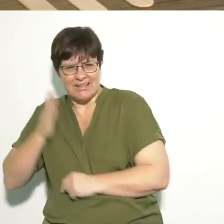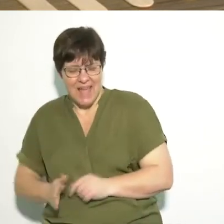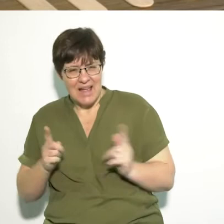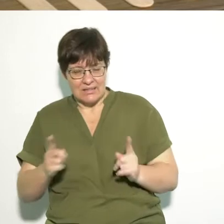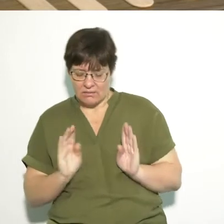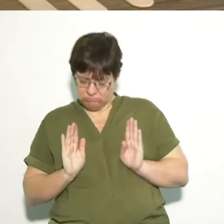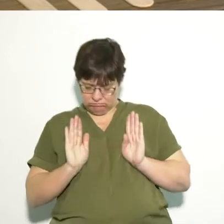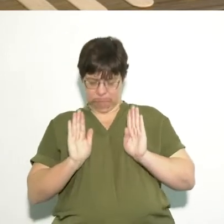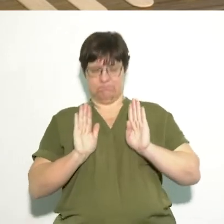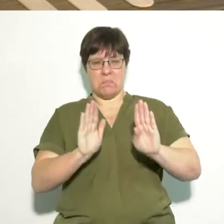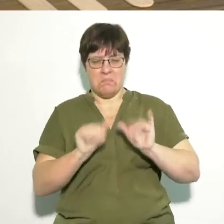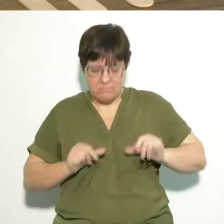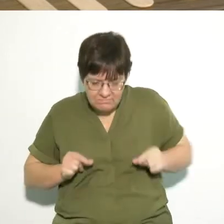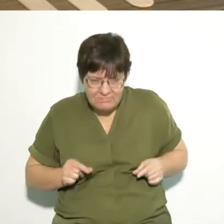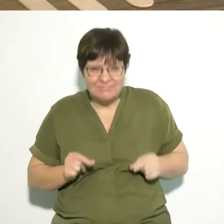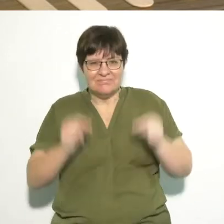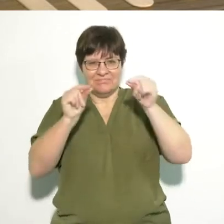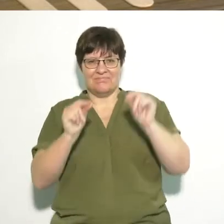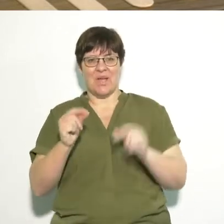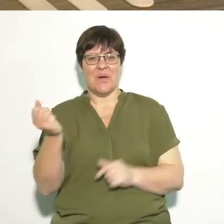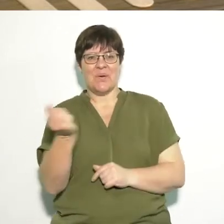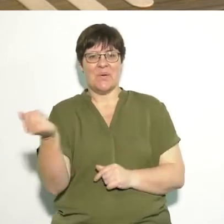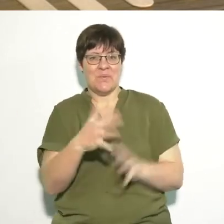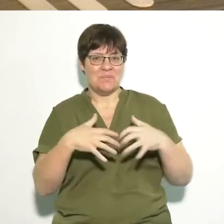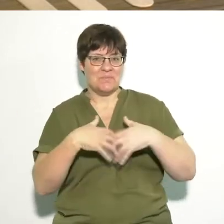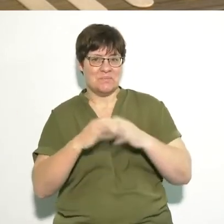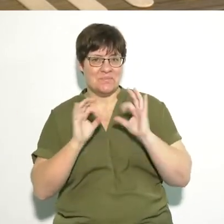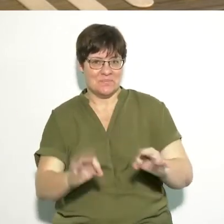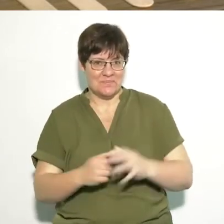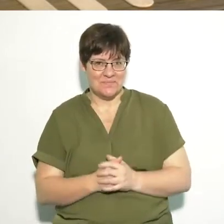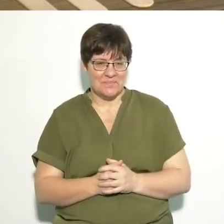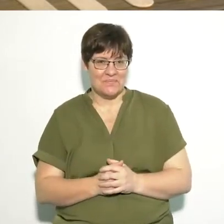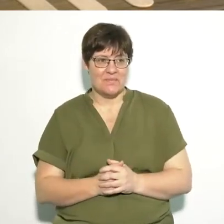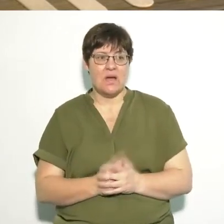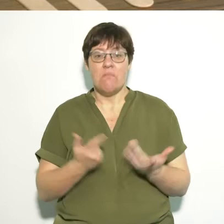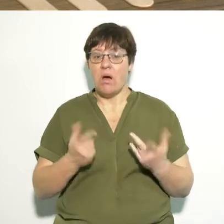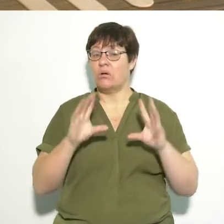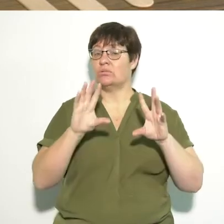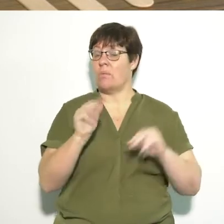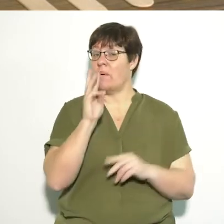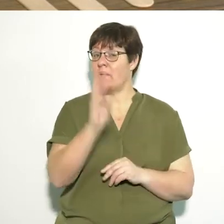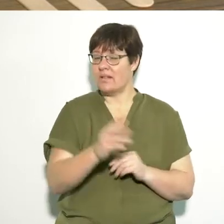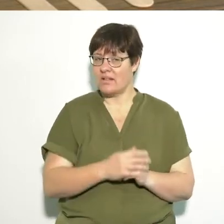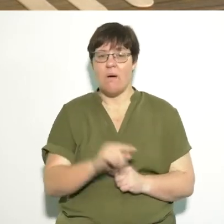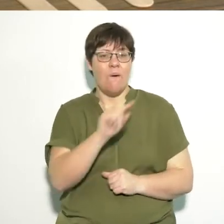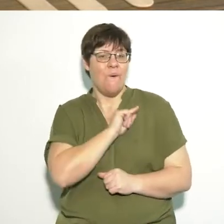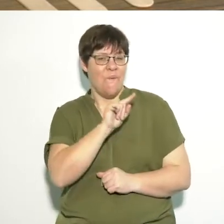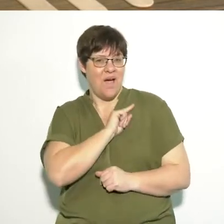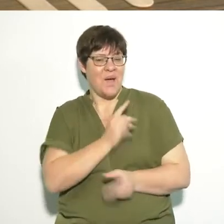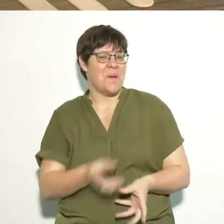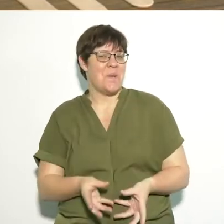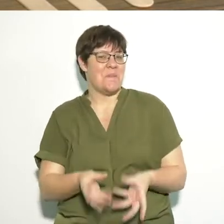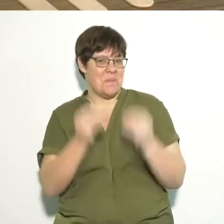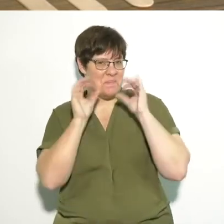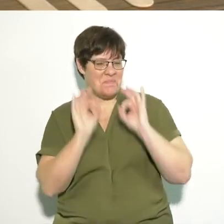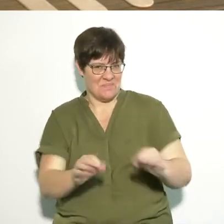and up our cube goes. So I'm going to stop there because I think you get the